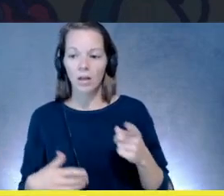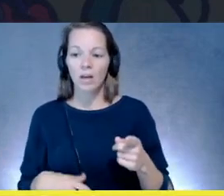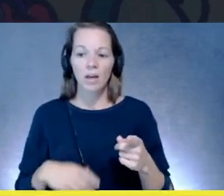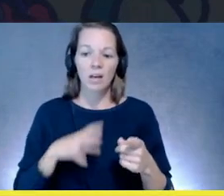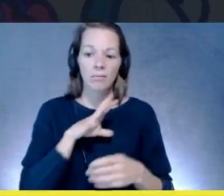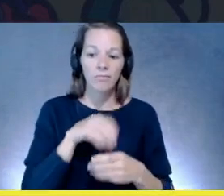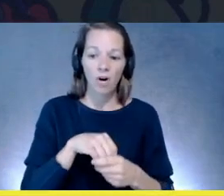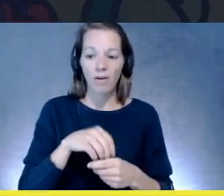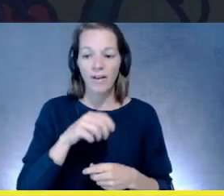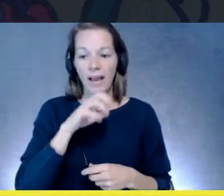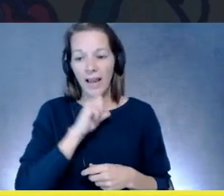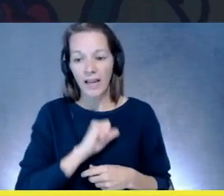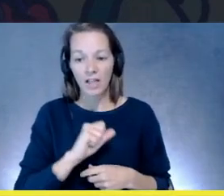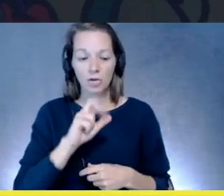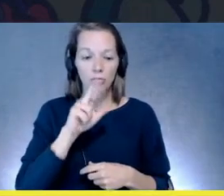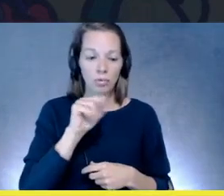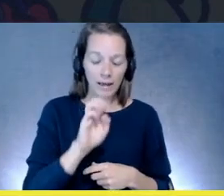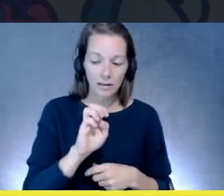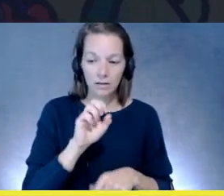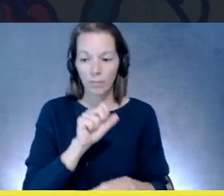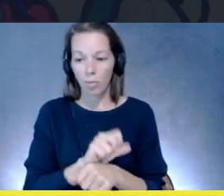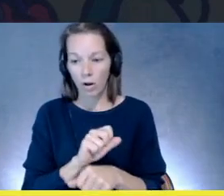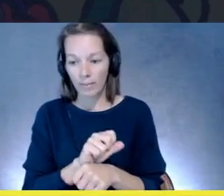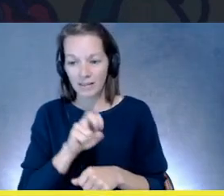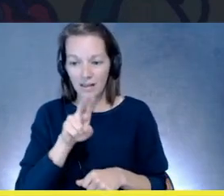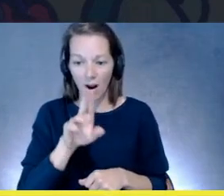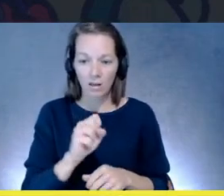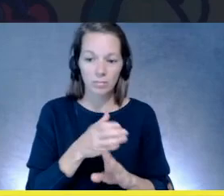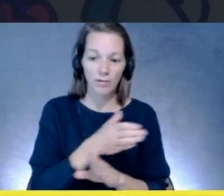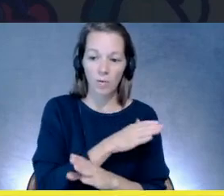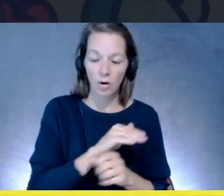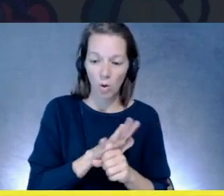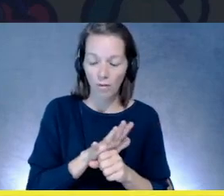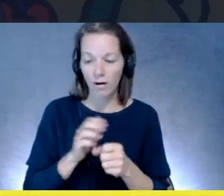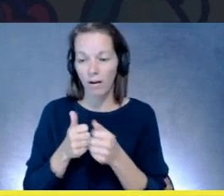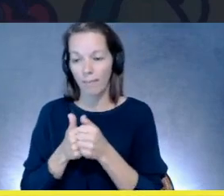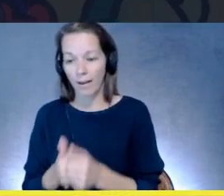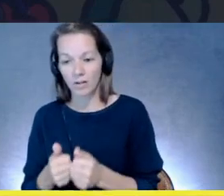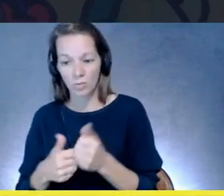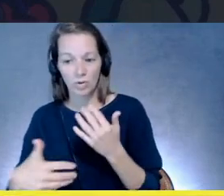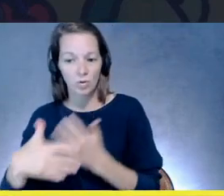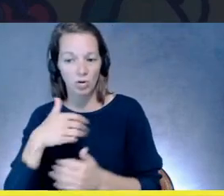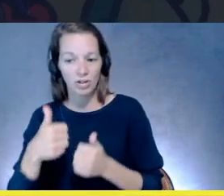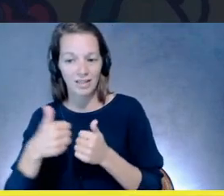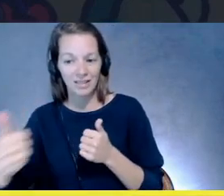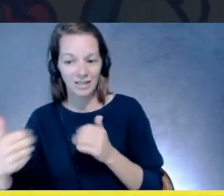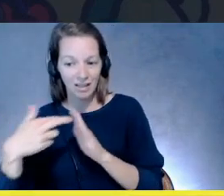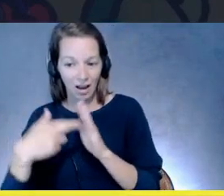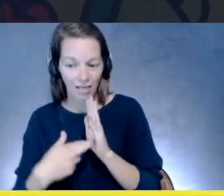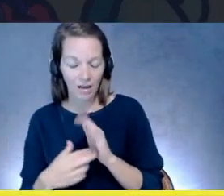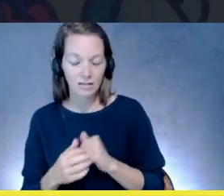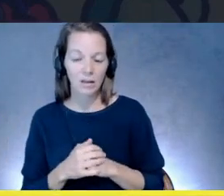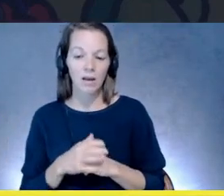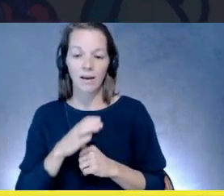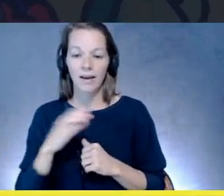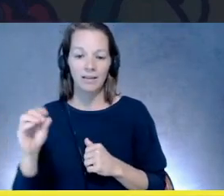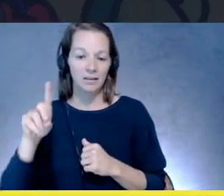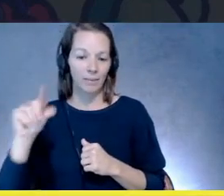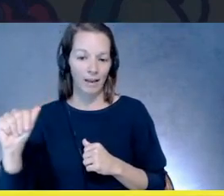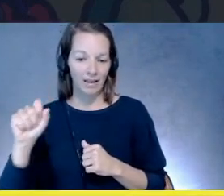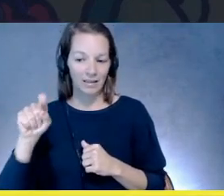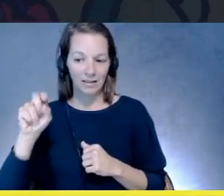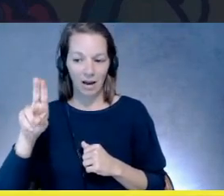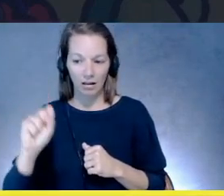age, employment status prior to COVID, compliance with social distancing guidelines, and disability status.